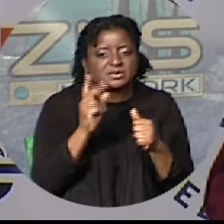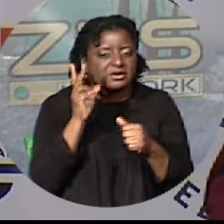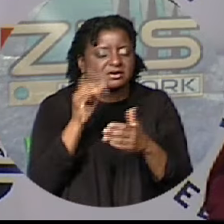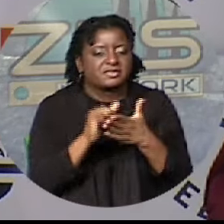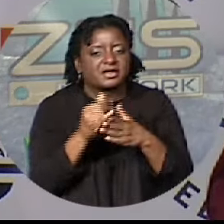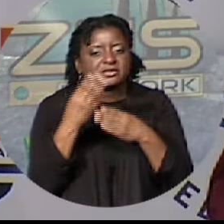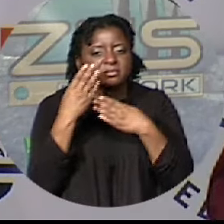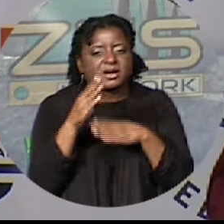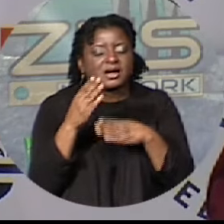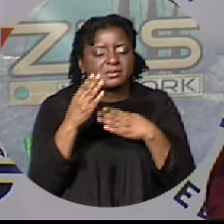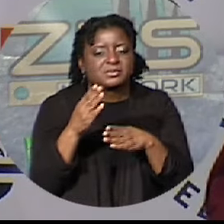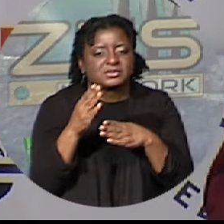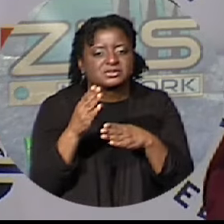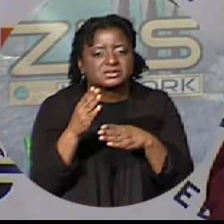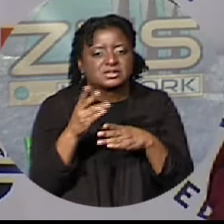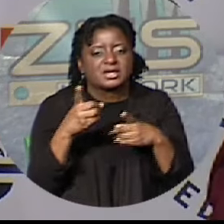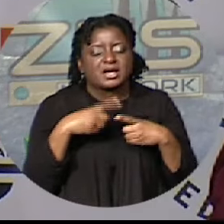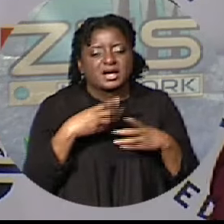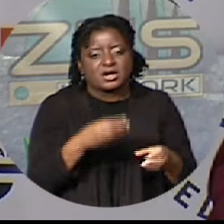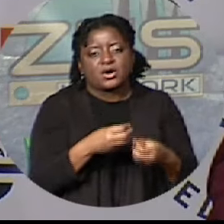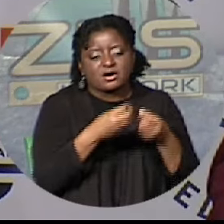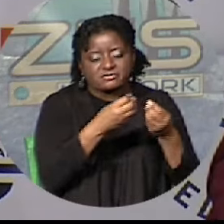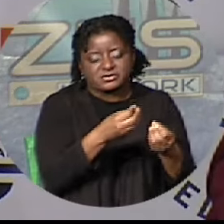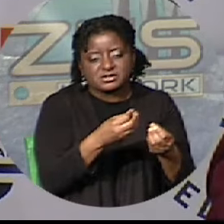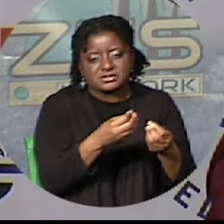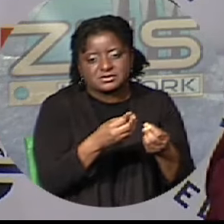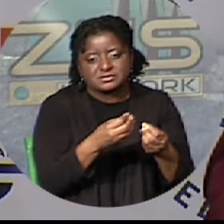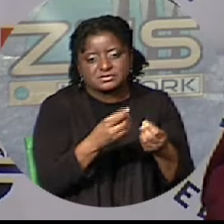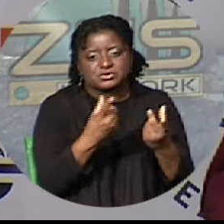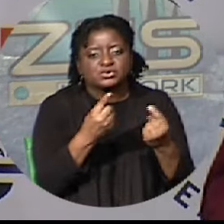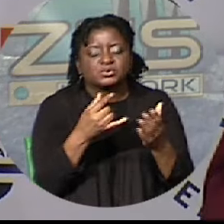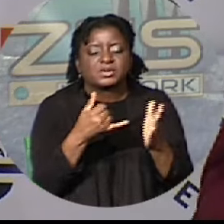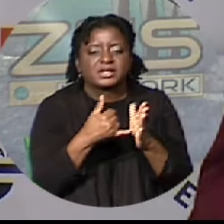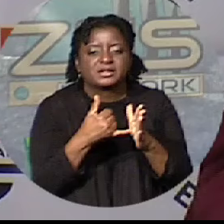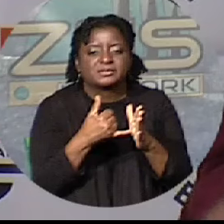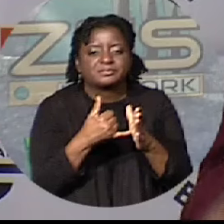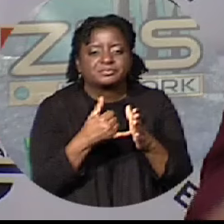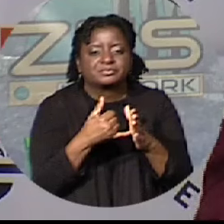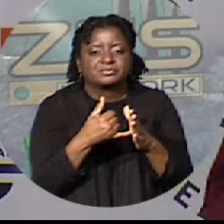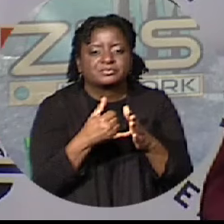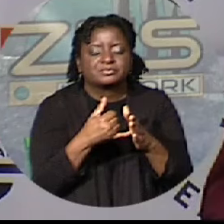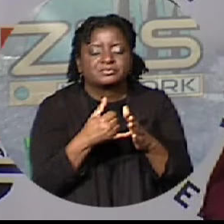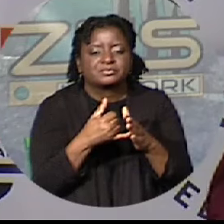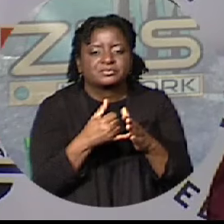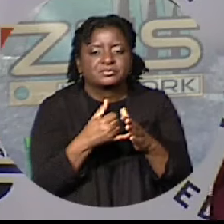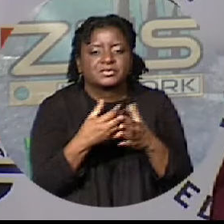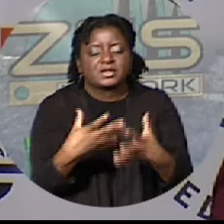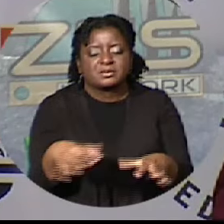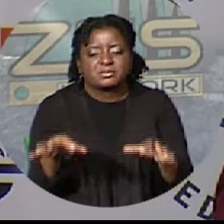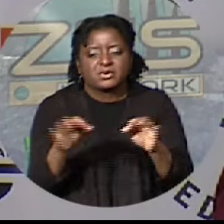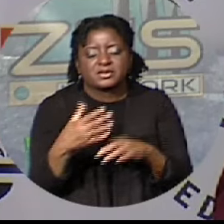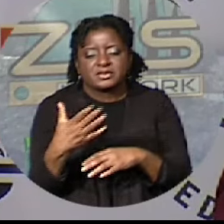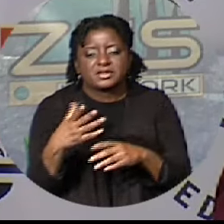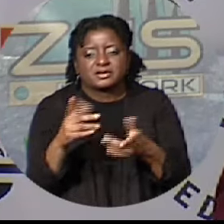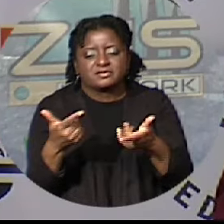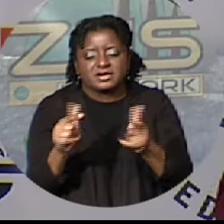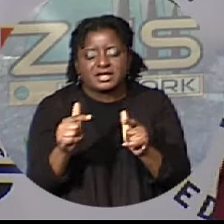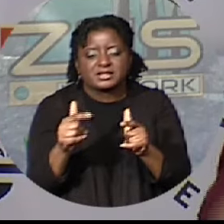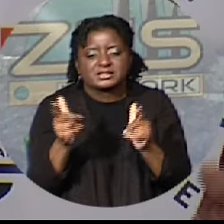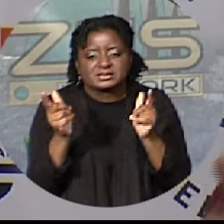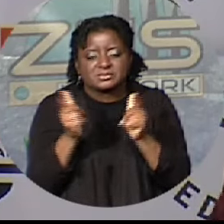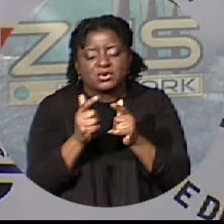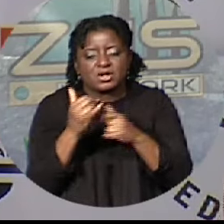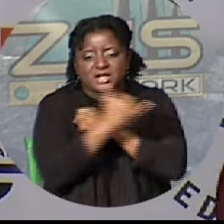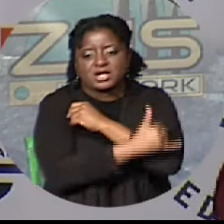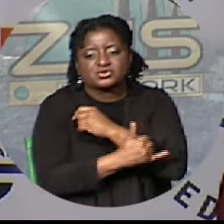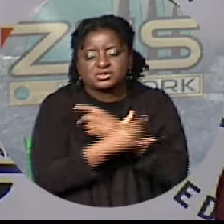that the Bahamas had offered to do it. And the fundamental principle of allowing smaller countries to be